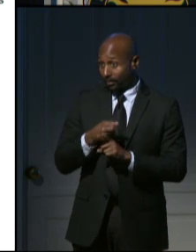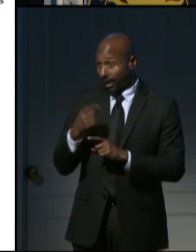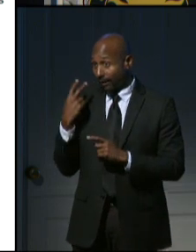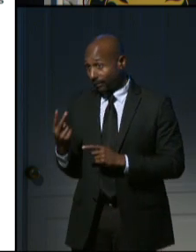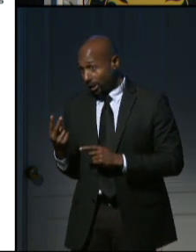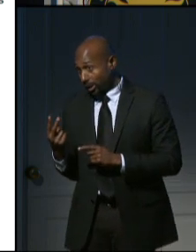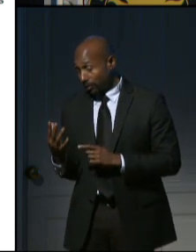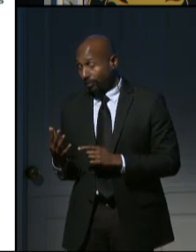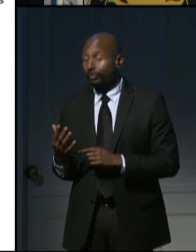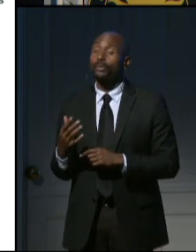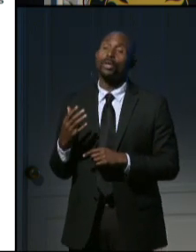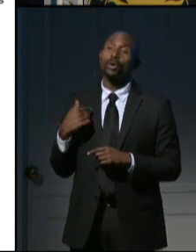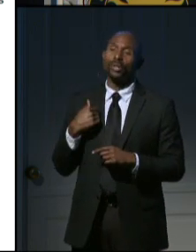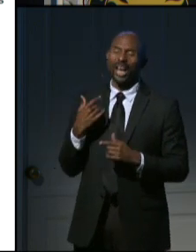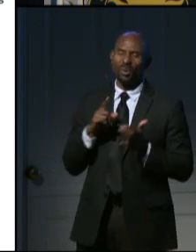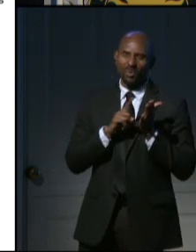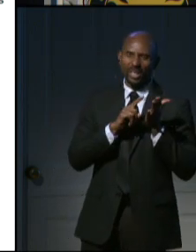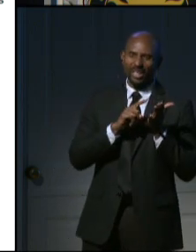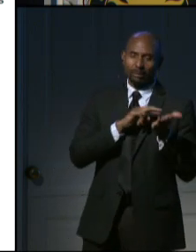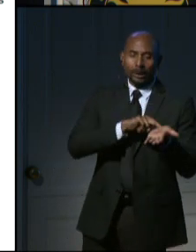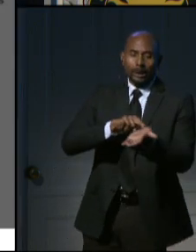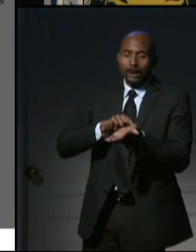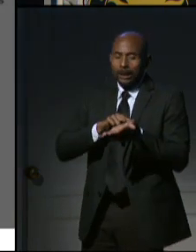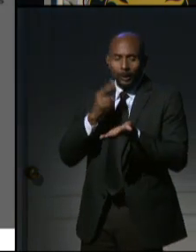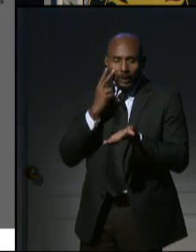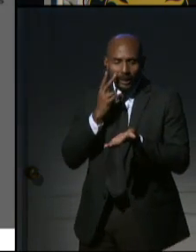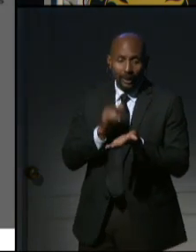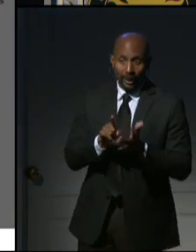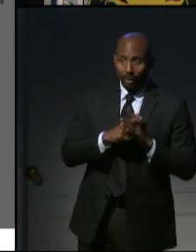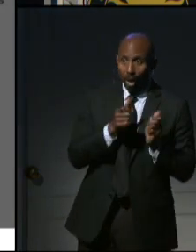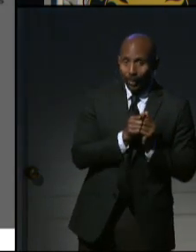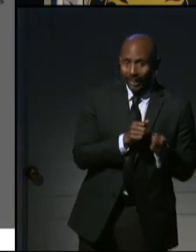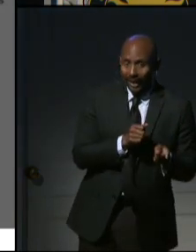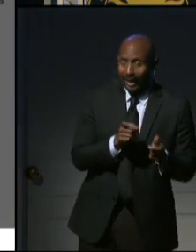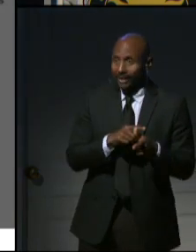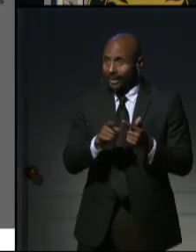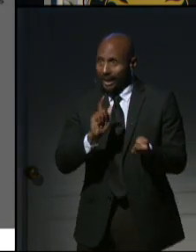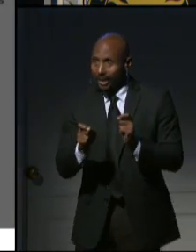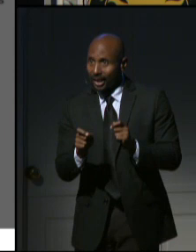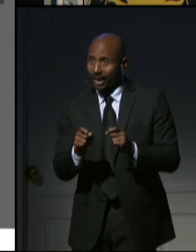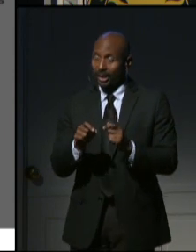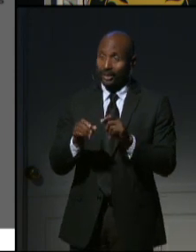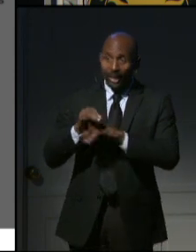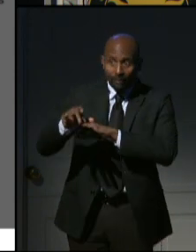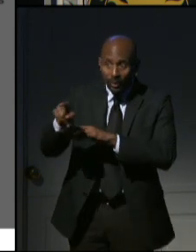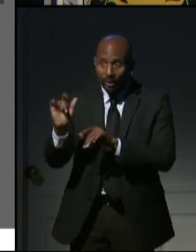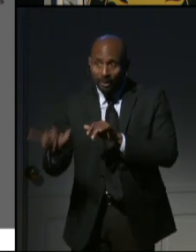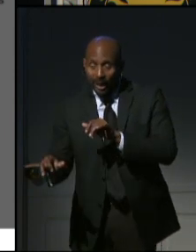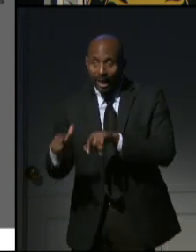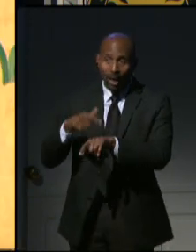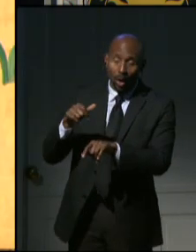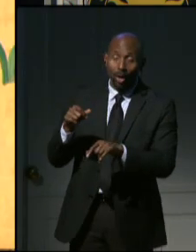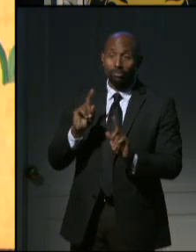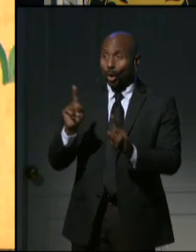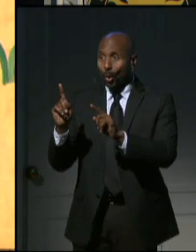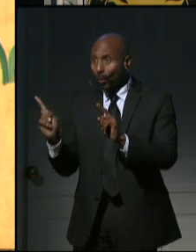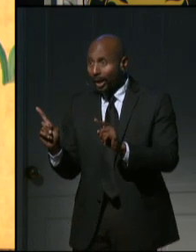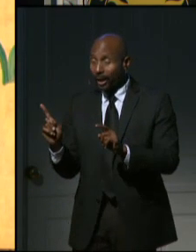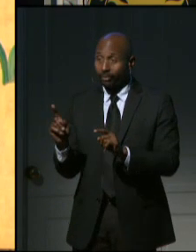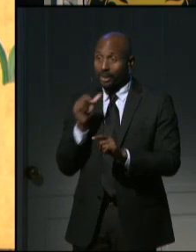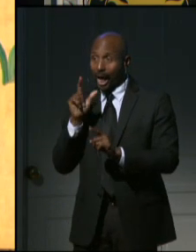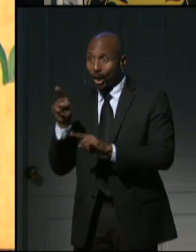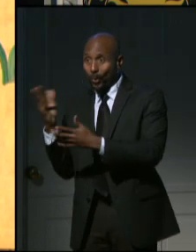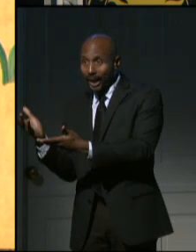the artworks you're starting with, and we're beginning to see patterns of where people are going or not going. And we don't have that yet, but that's like something that we're going